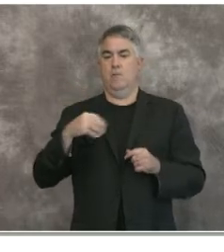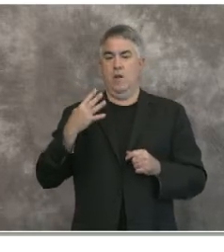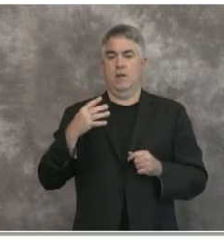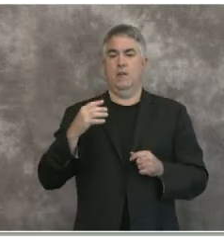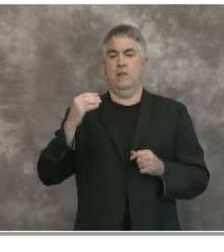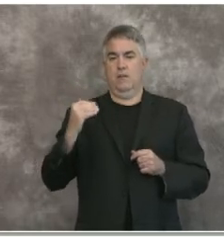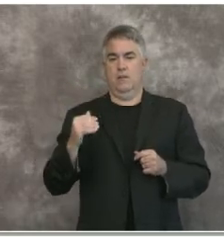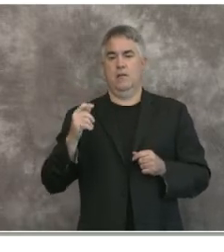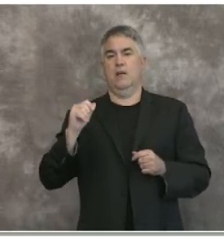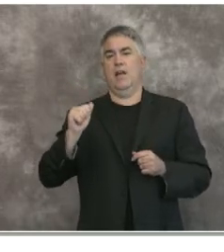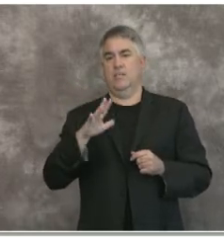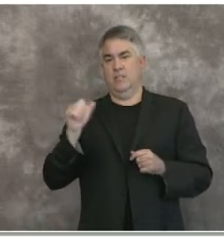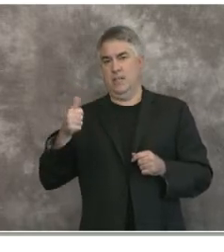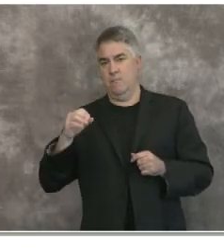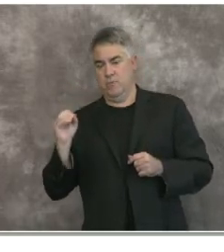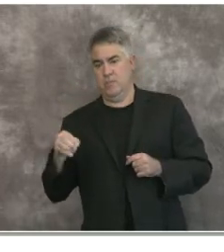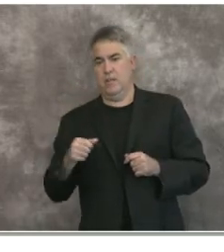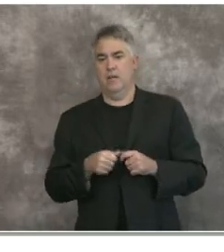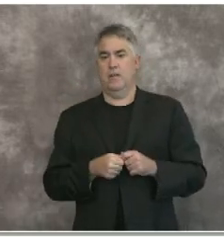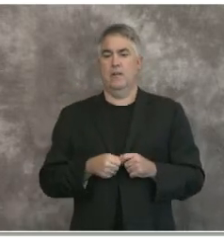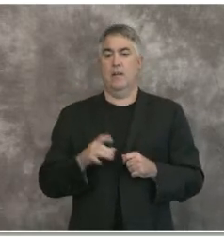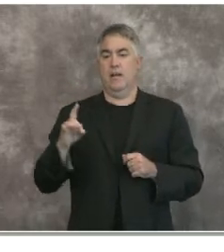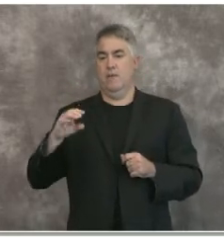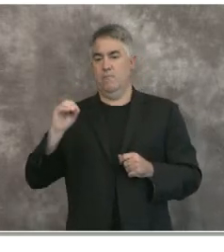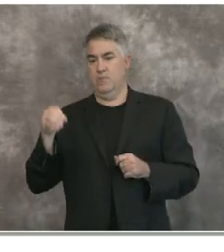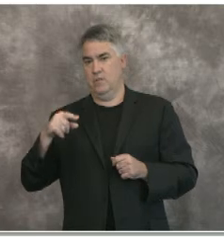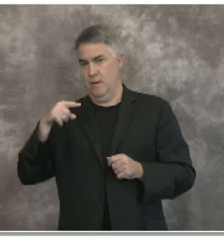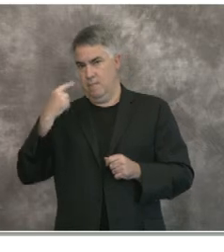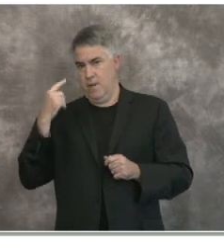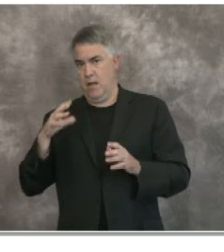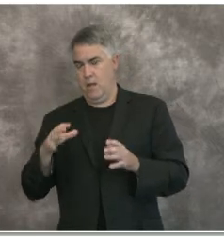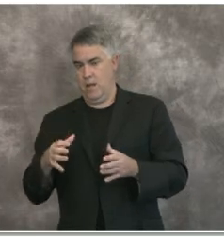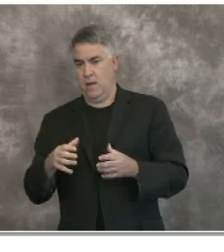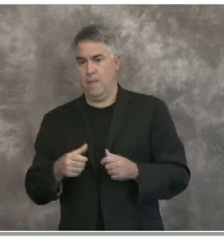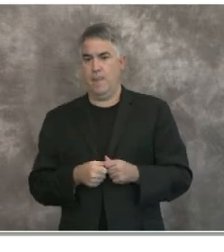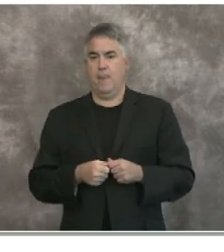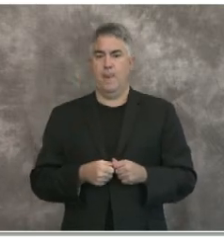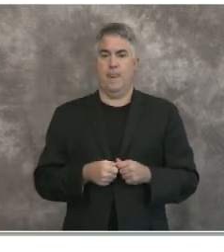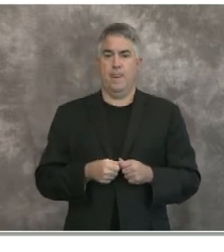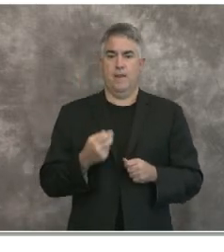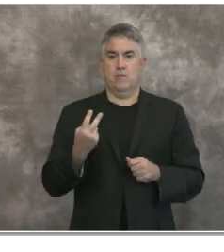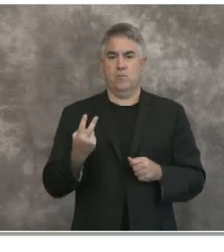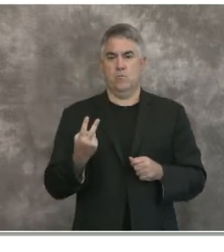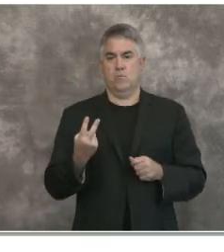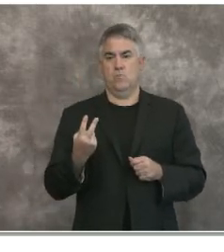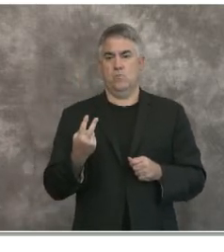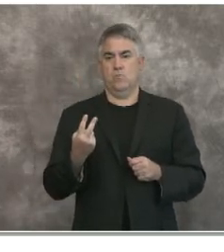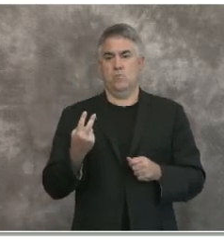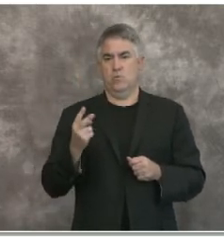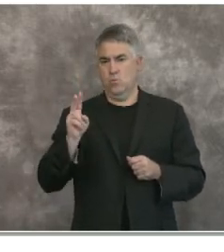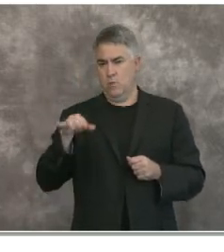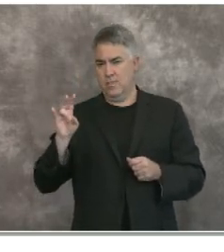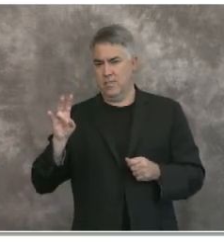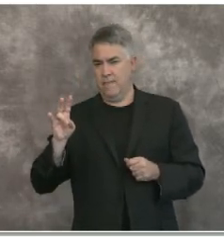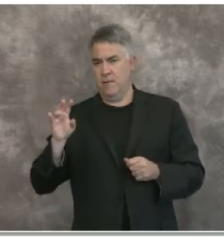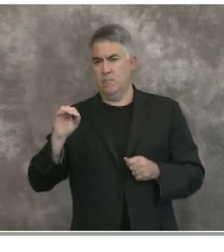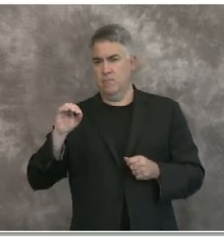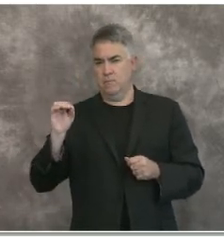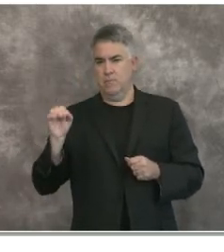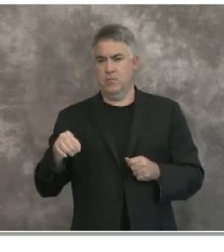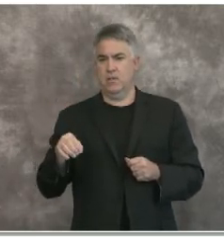8 or 3% are African American or Black, and 2 or 0.7%